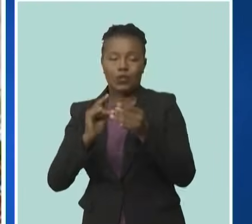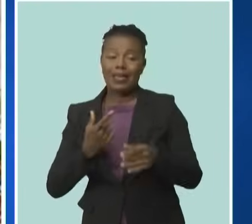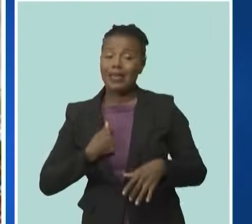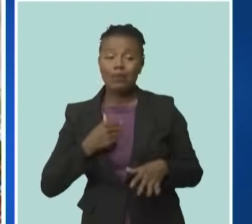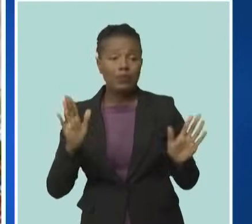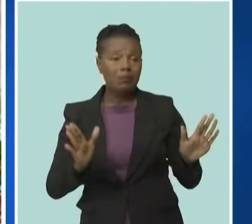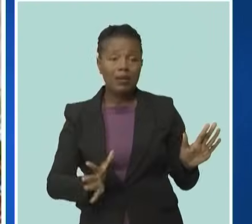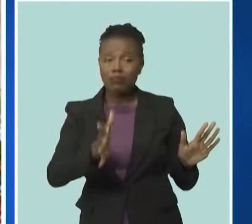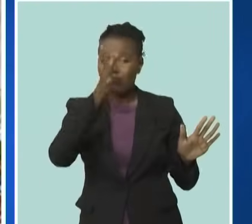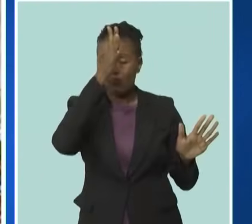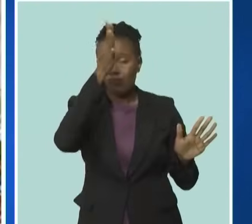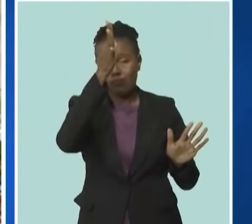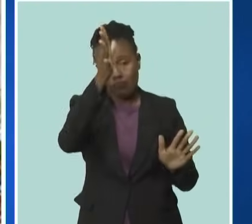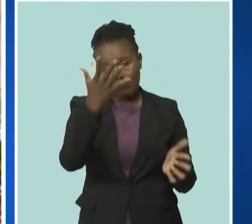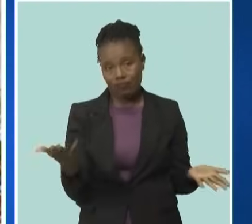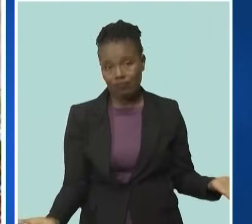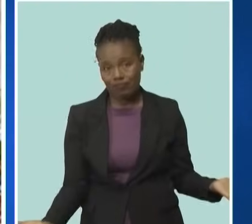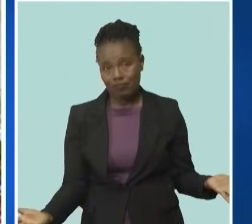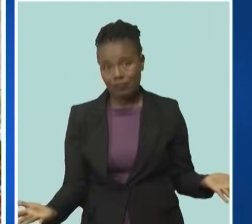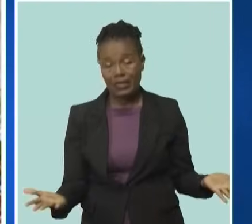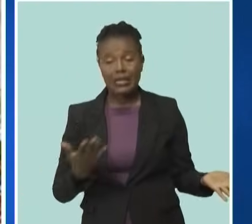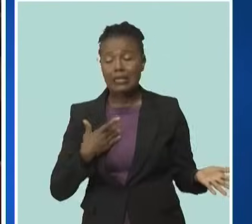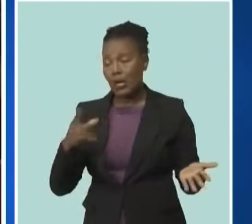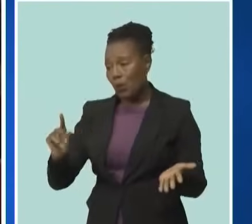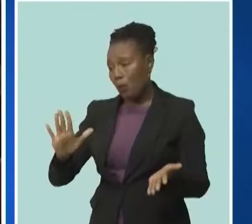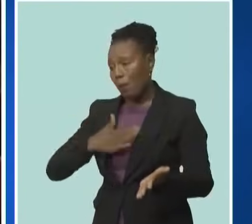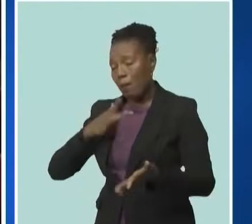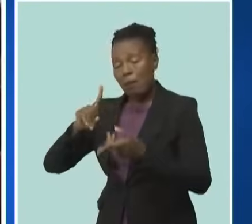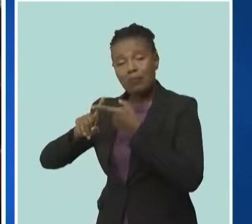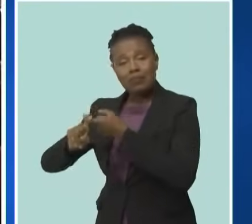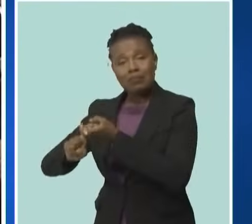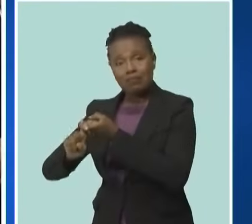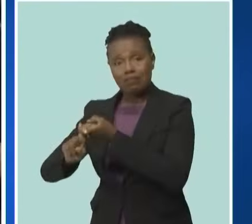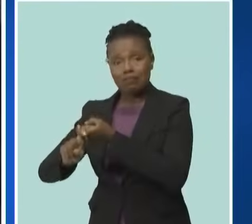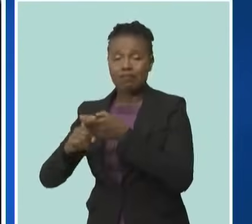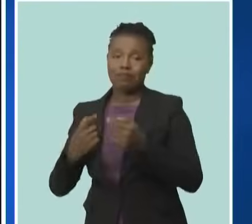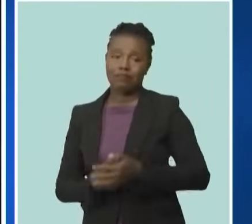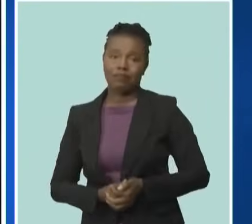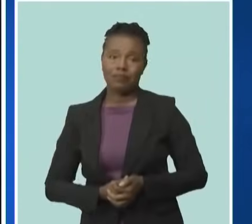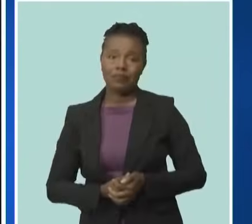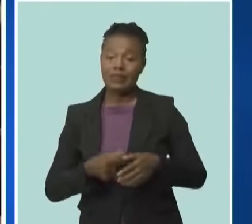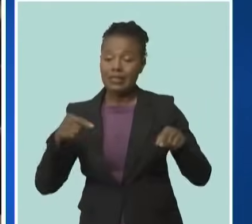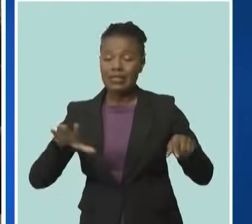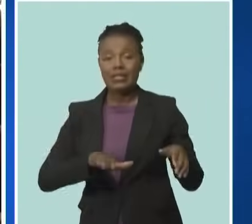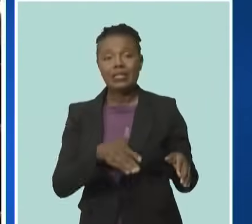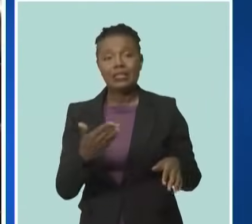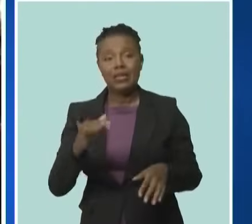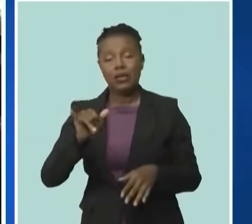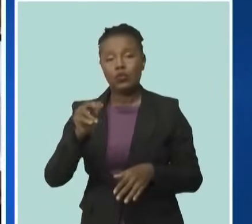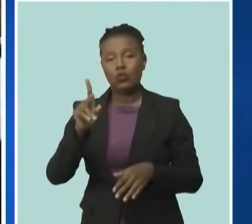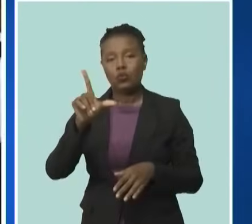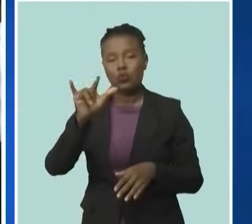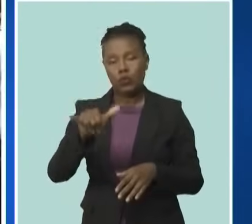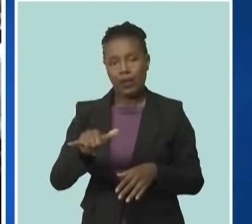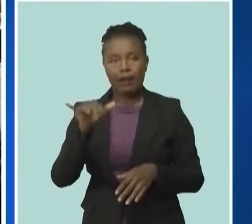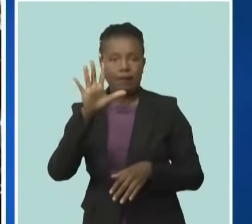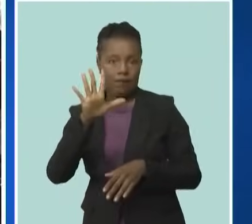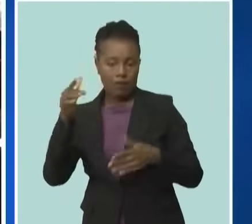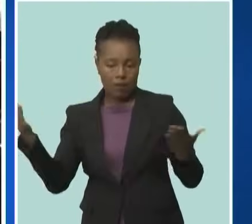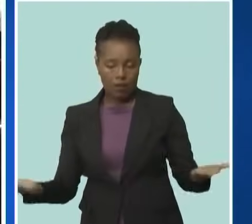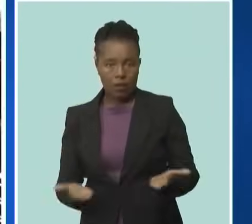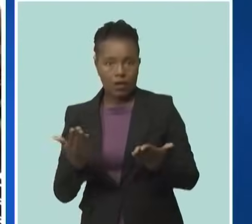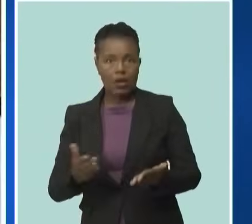Grandad, the one who called us friend. Singh passed away in Barbados on July 5th at age